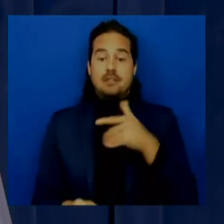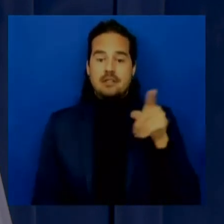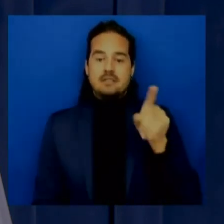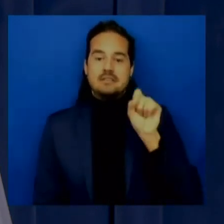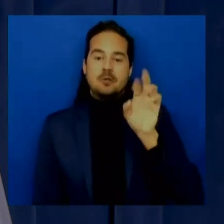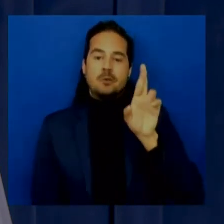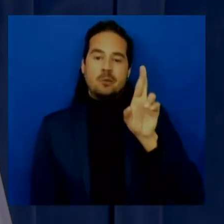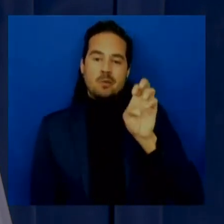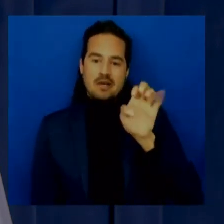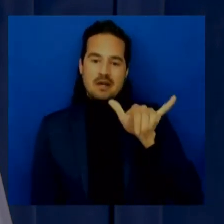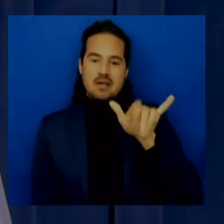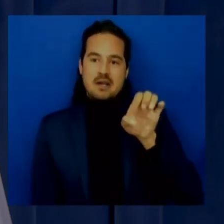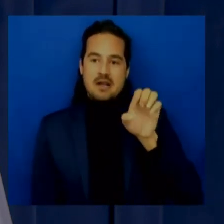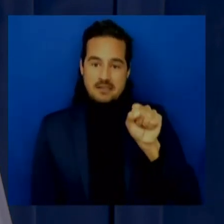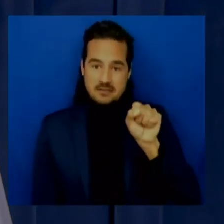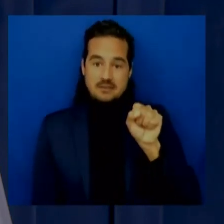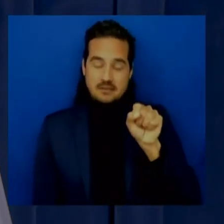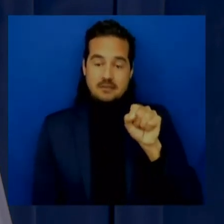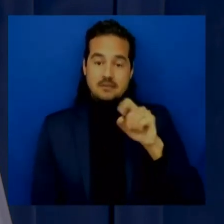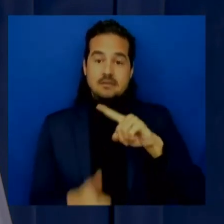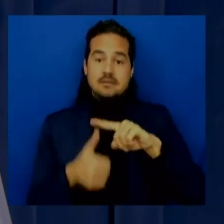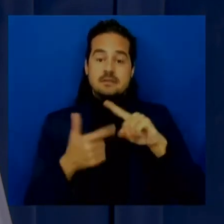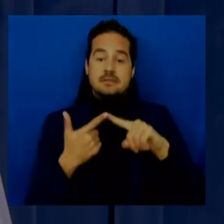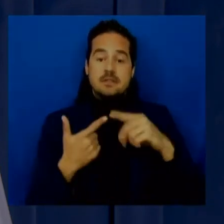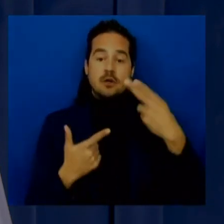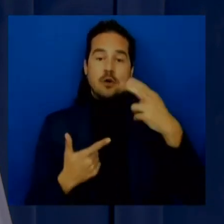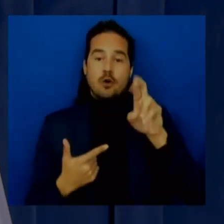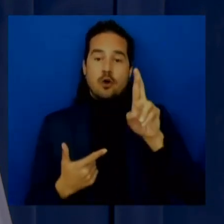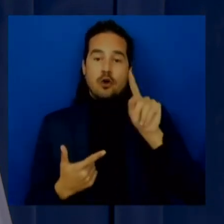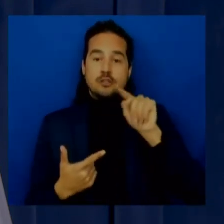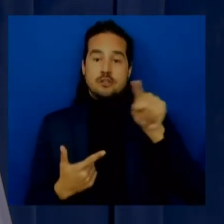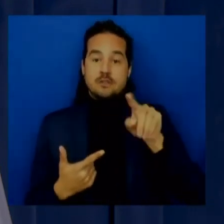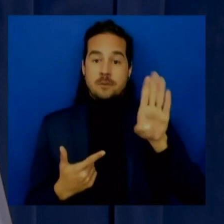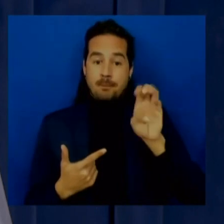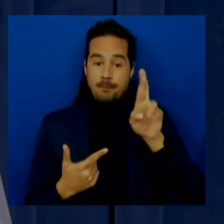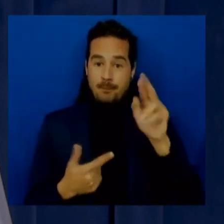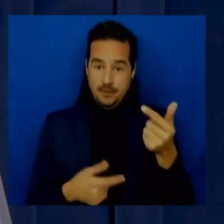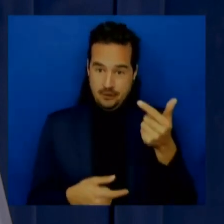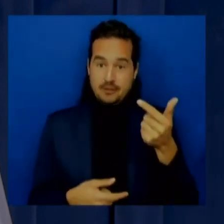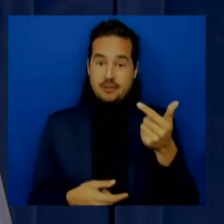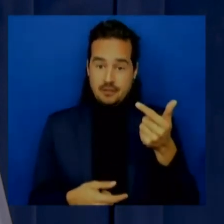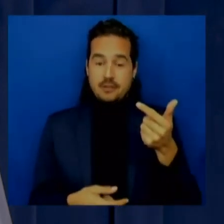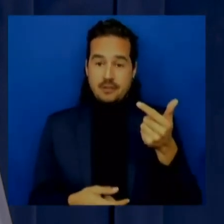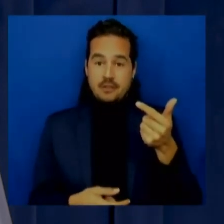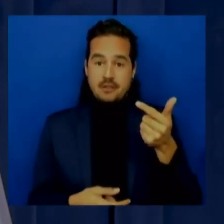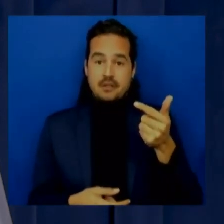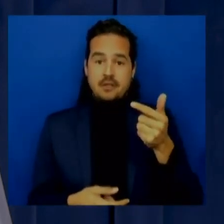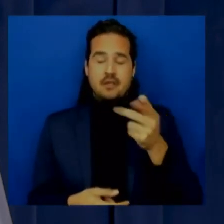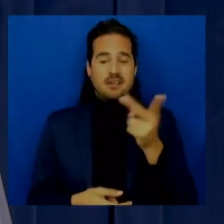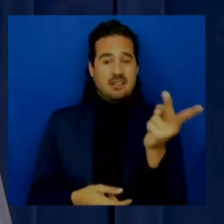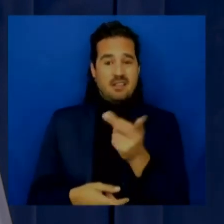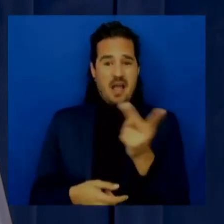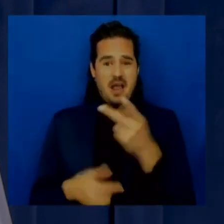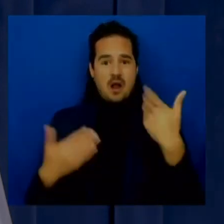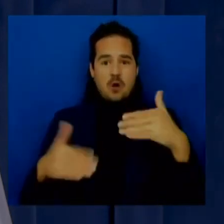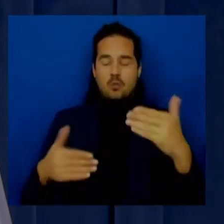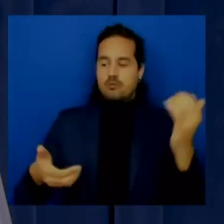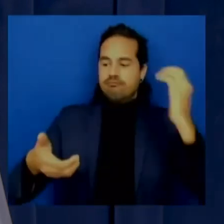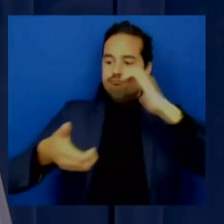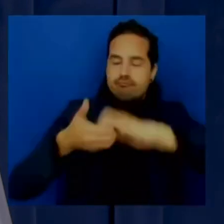working again across the aisle with their colleagues in the Assembly and the Senate. We're going to hear from someone who's